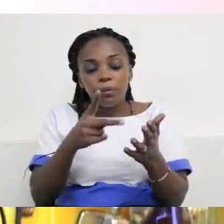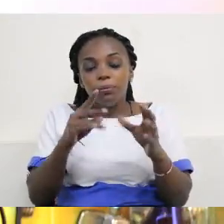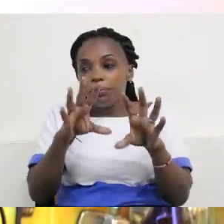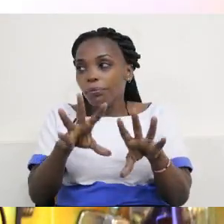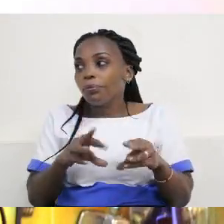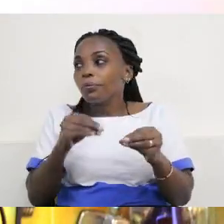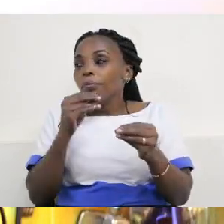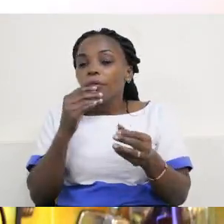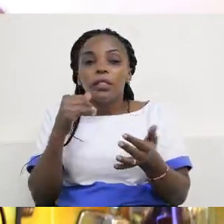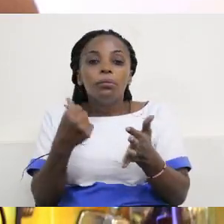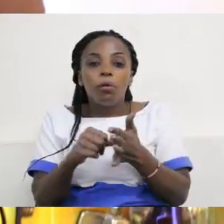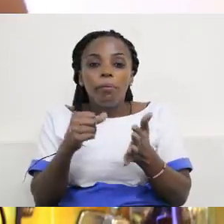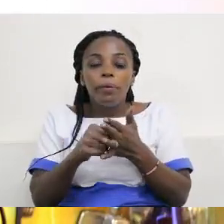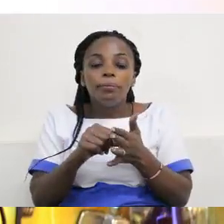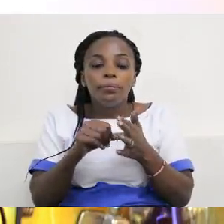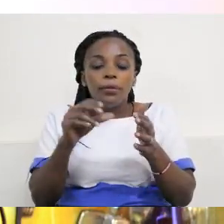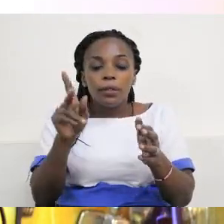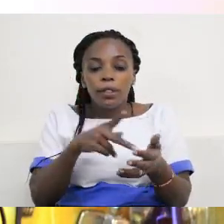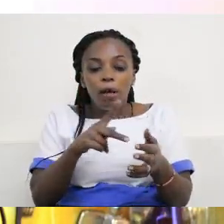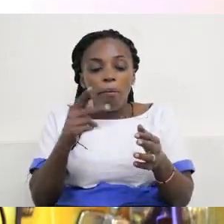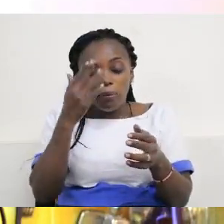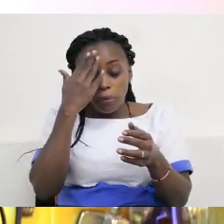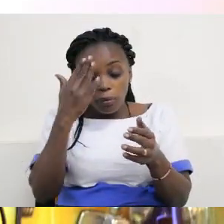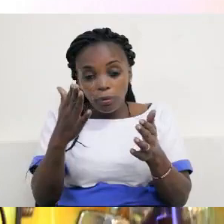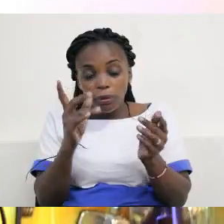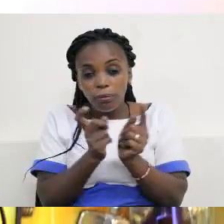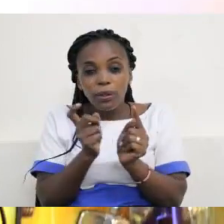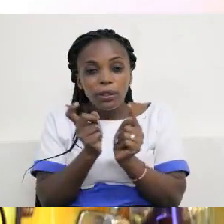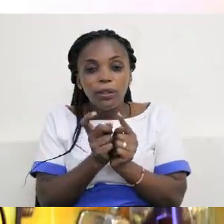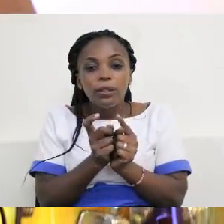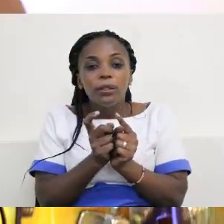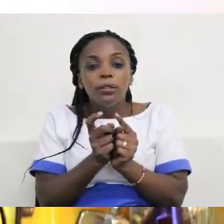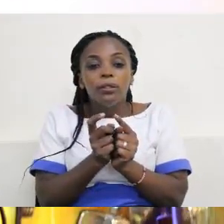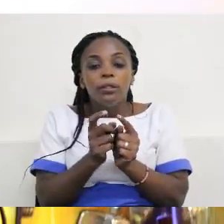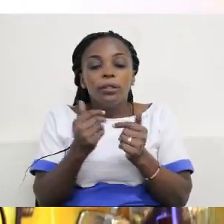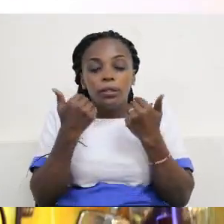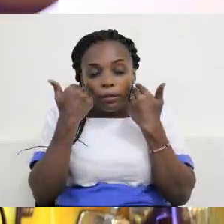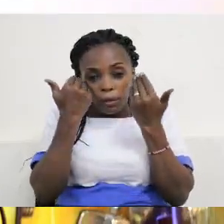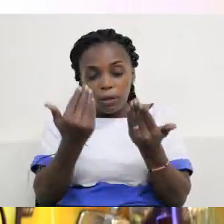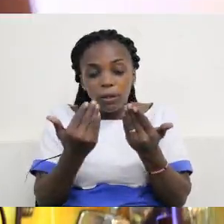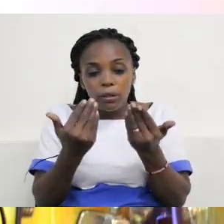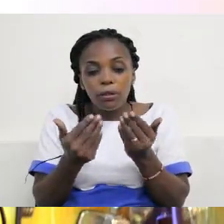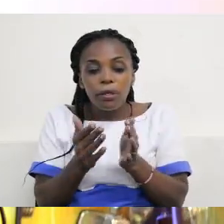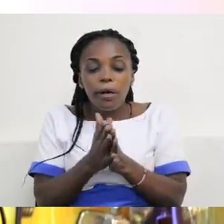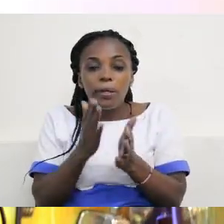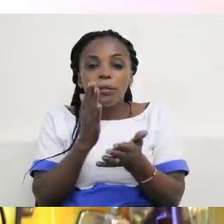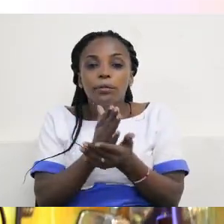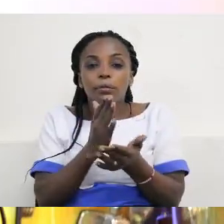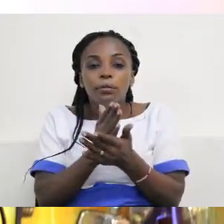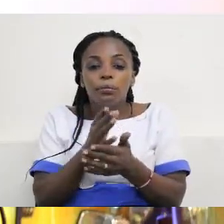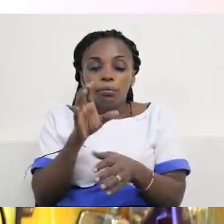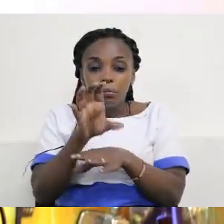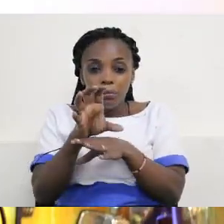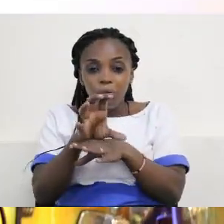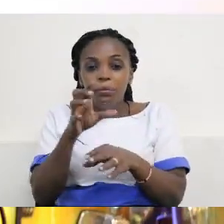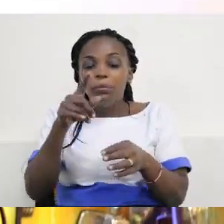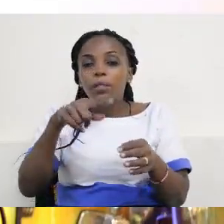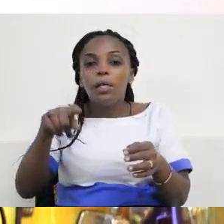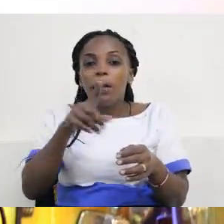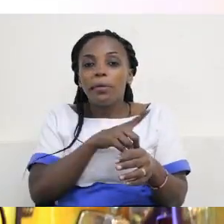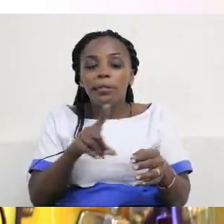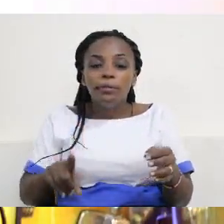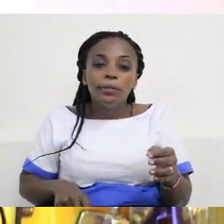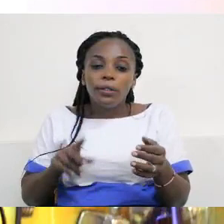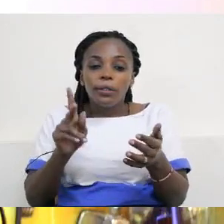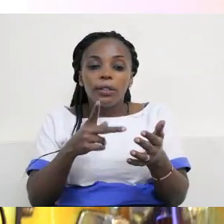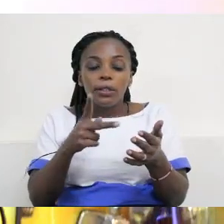acknowledges the troubles. He acknowledges the pain, the taunts by the enemy, the frustration, and the ridicule that was around him. The psalmist